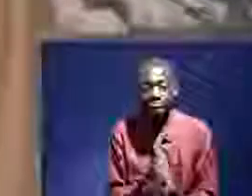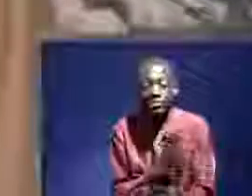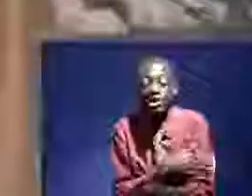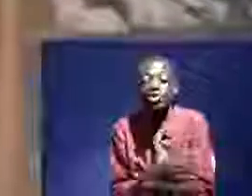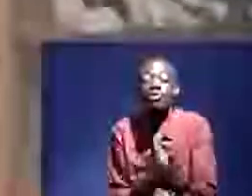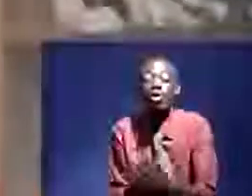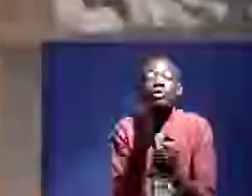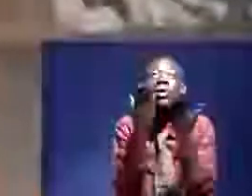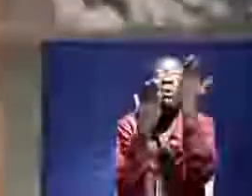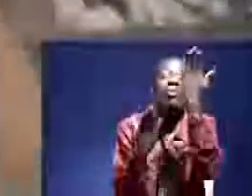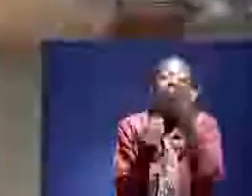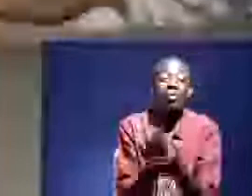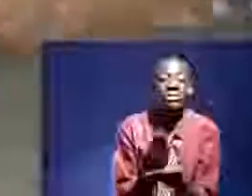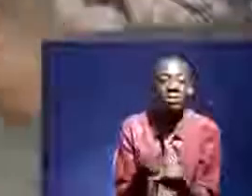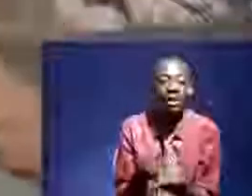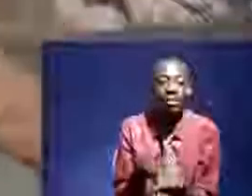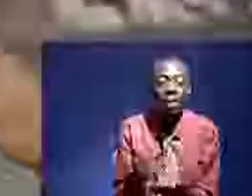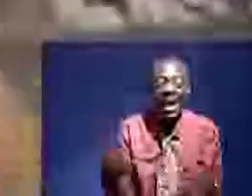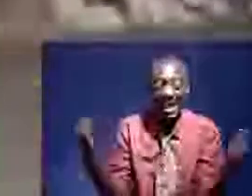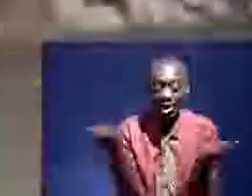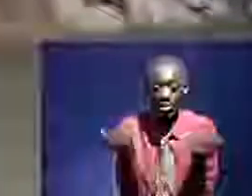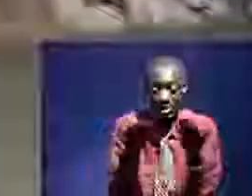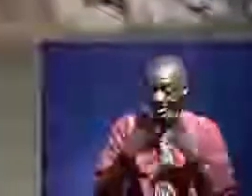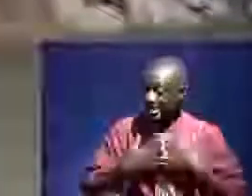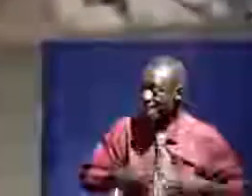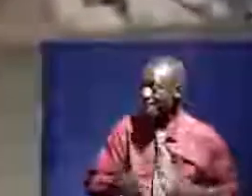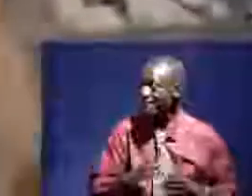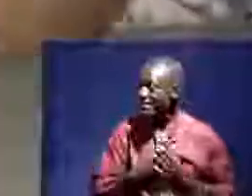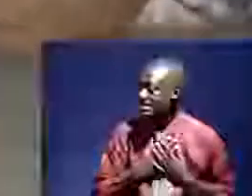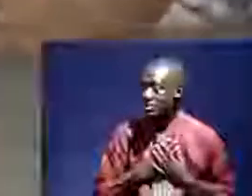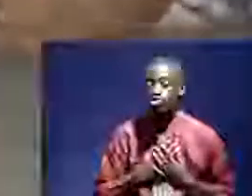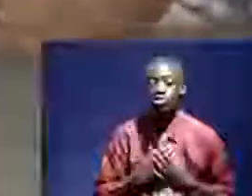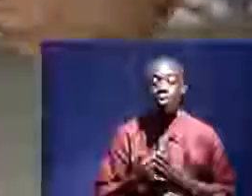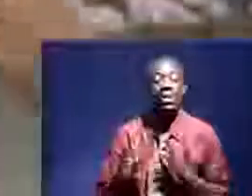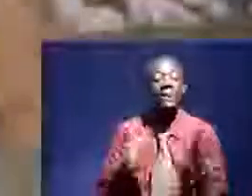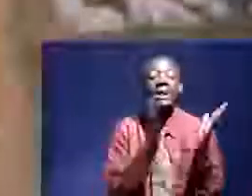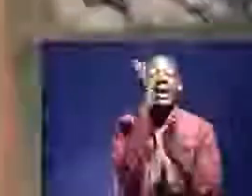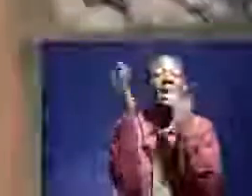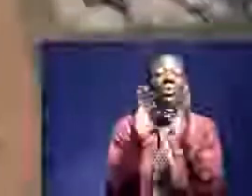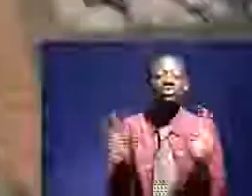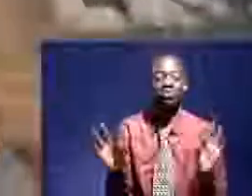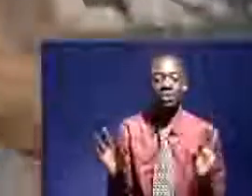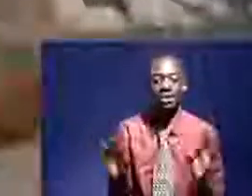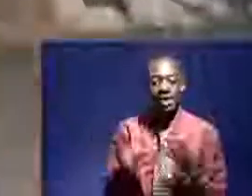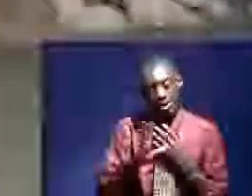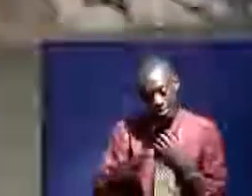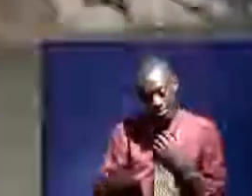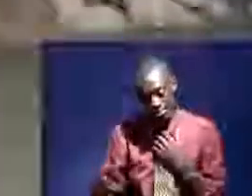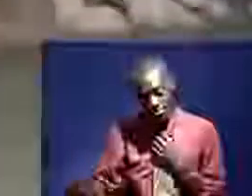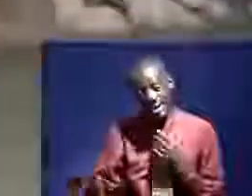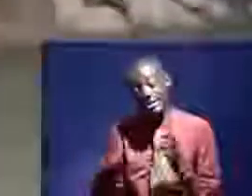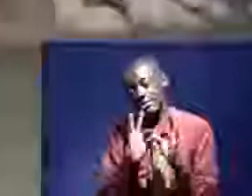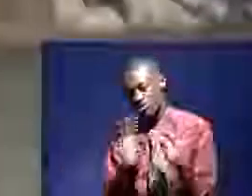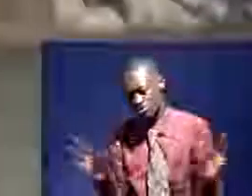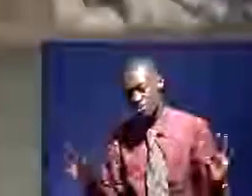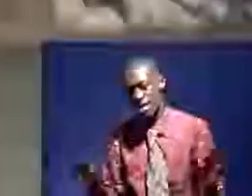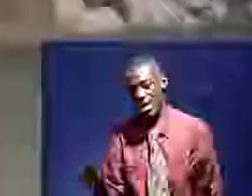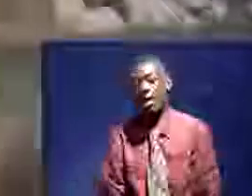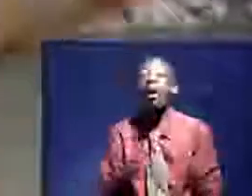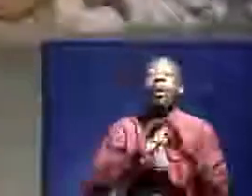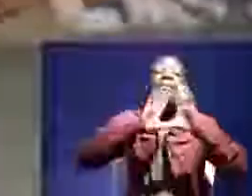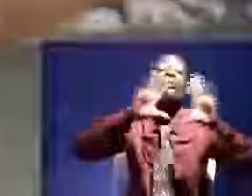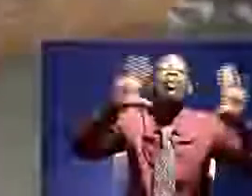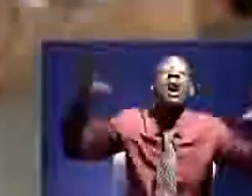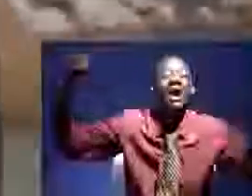ajili ya kuboresha afya zetu. And pure air. Hewa safi. And good water. Maji mazuri. And sunshine. Mwanga wa jua.